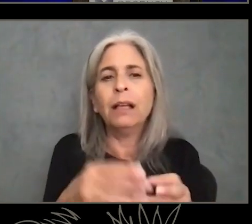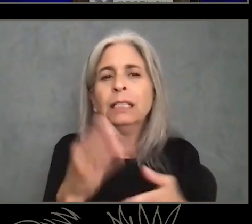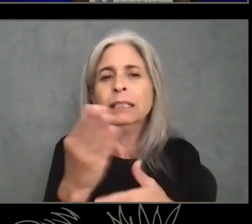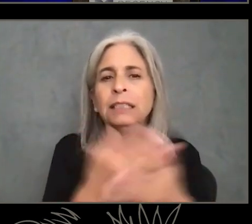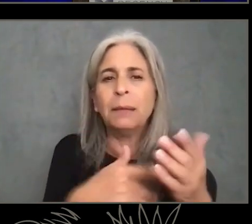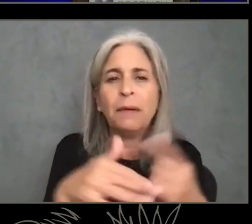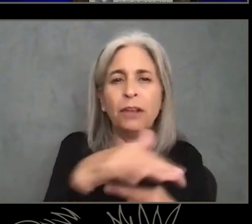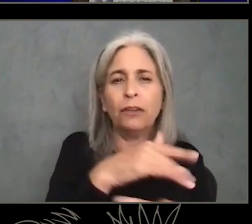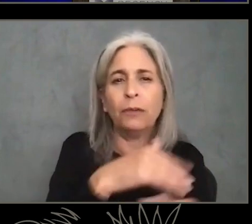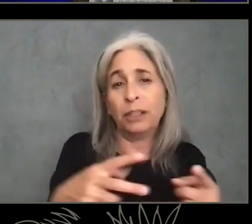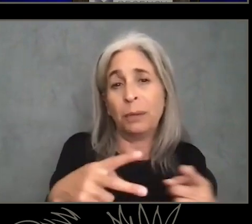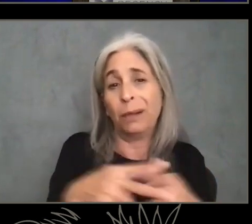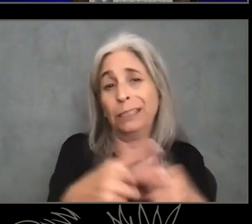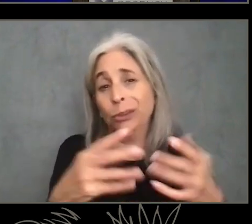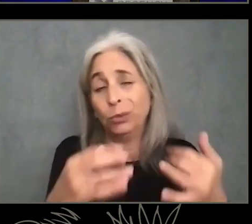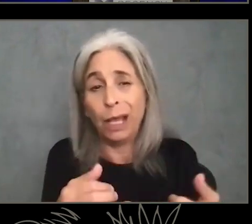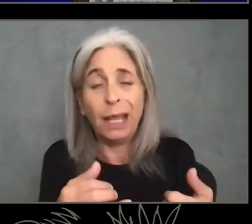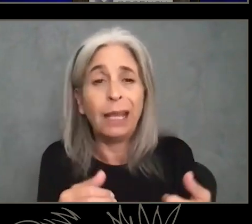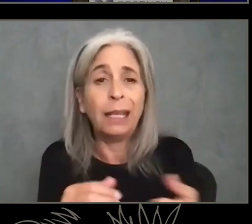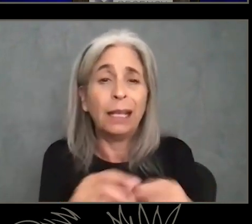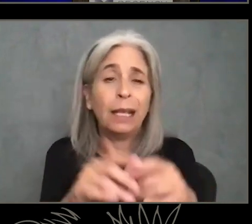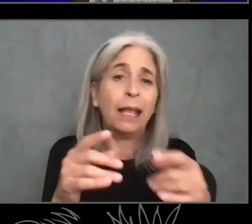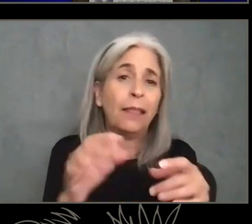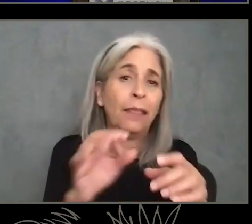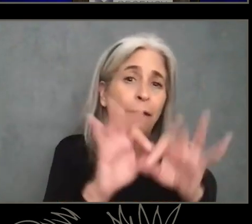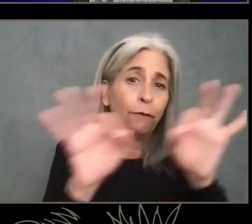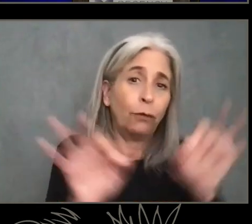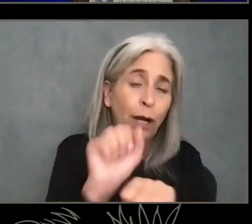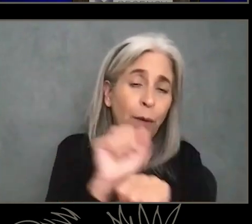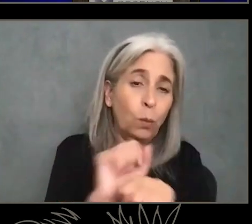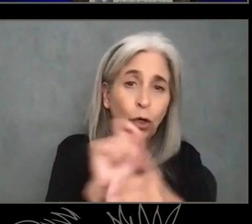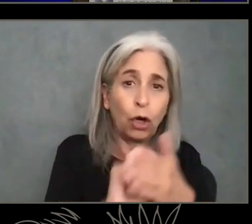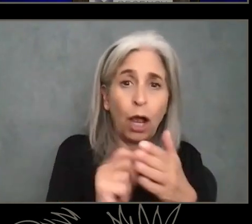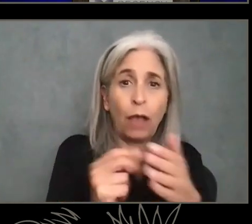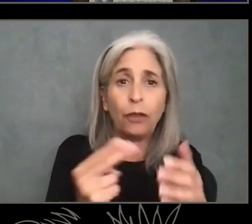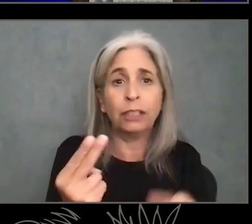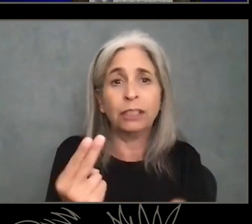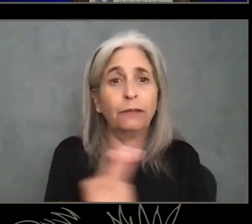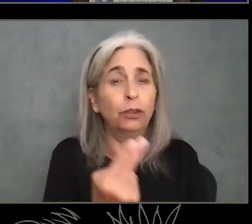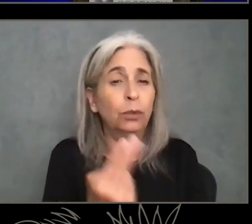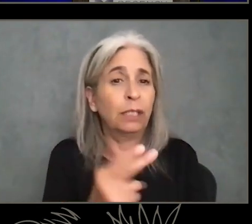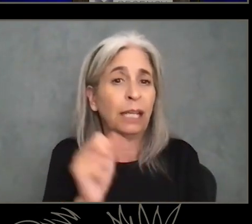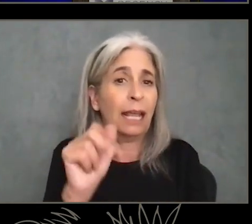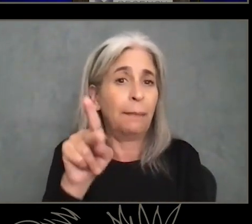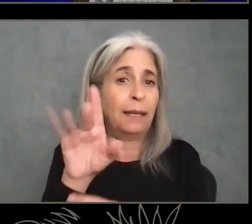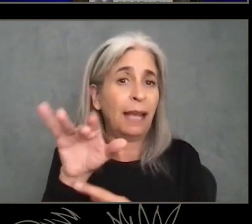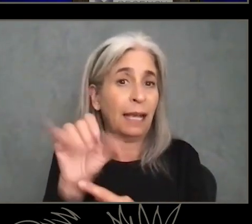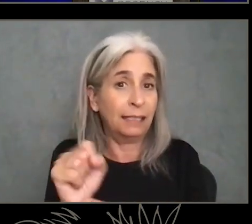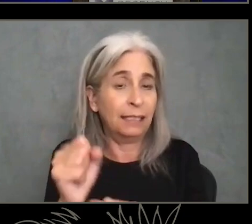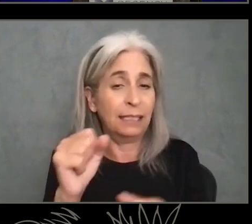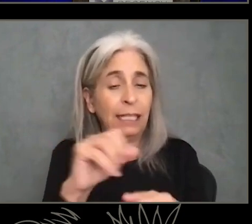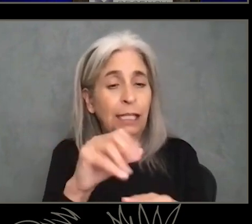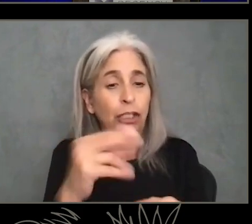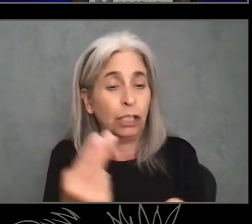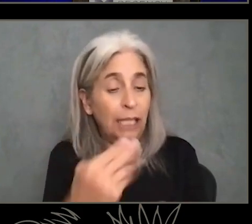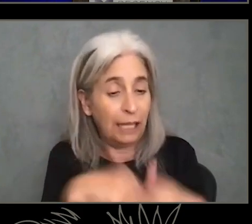environment-style plugins today as the framework authors have used these APIs and implemented them in their